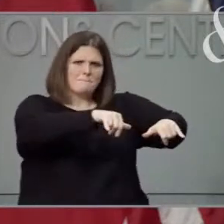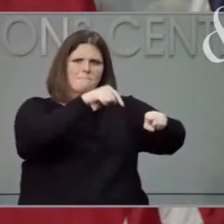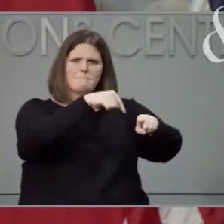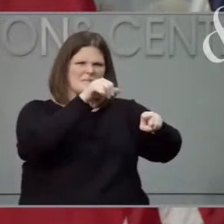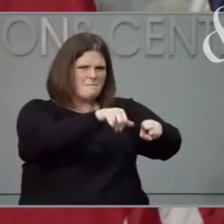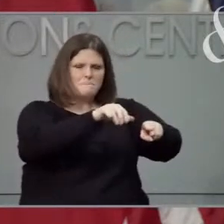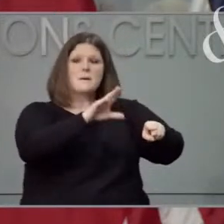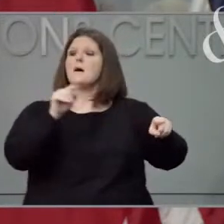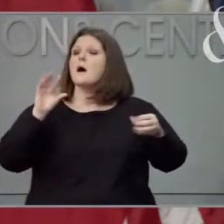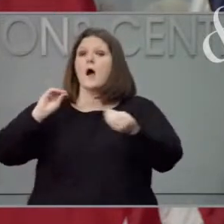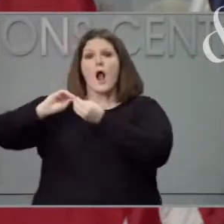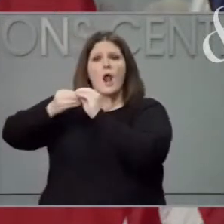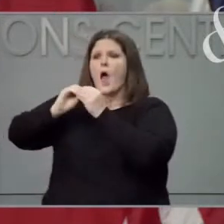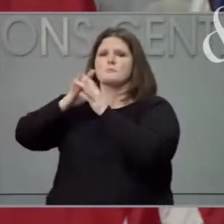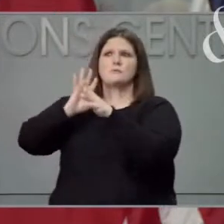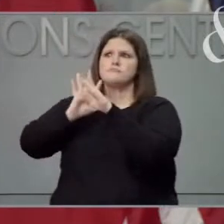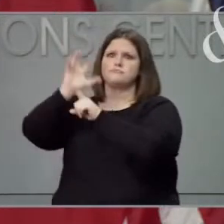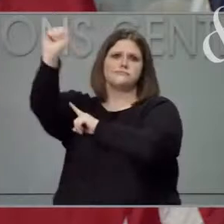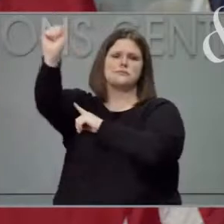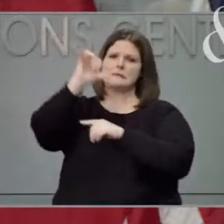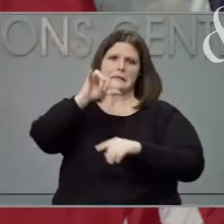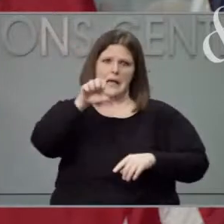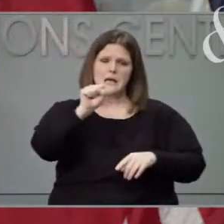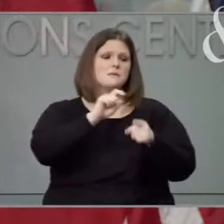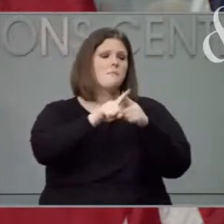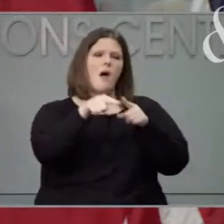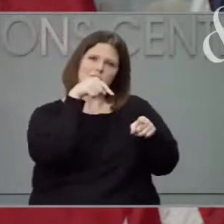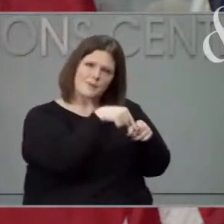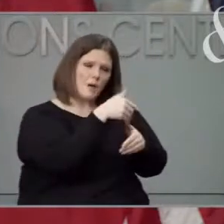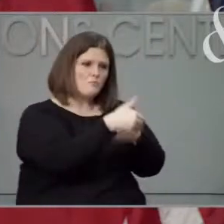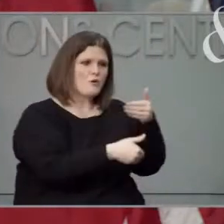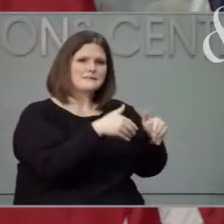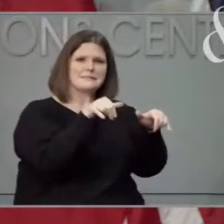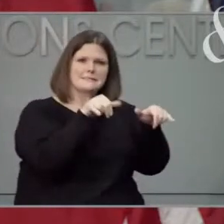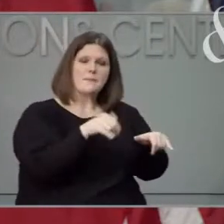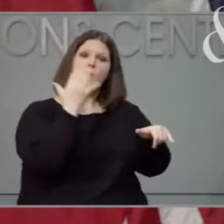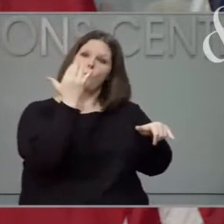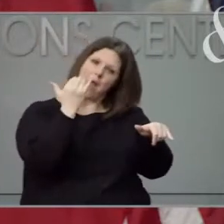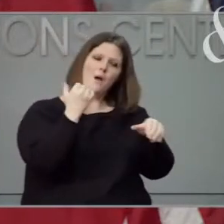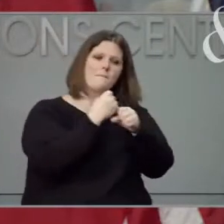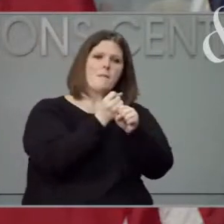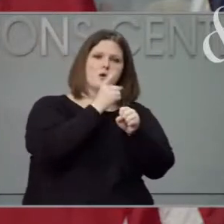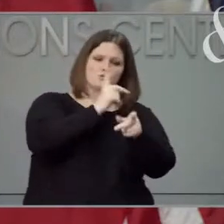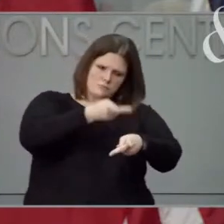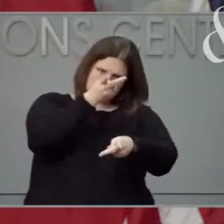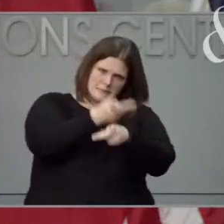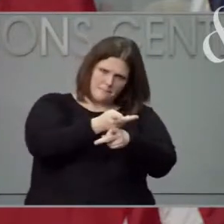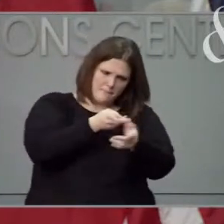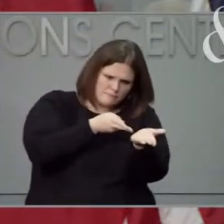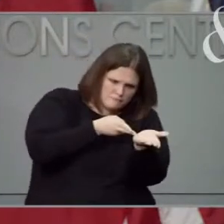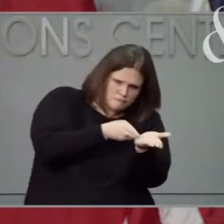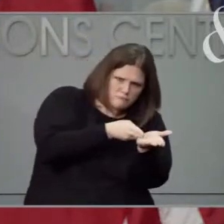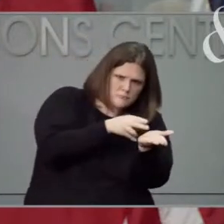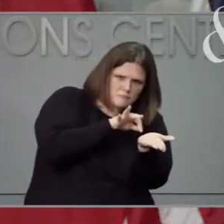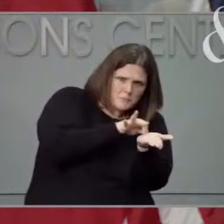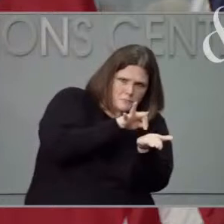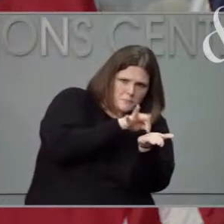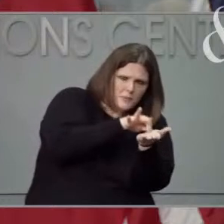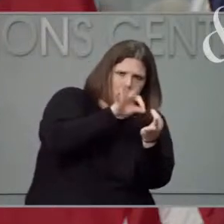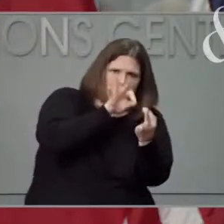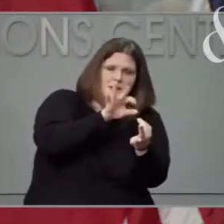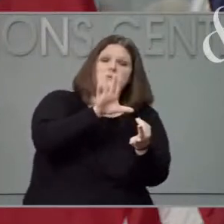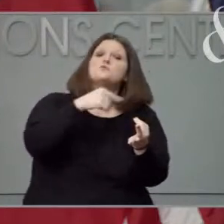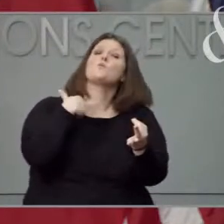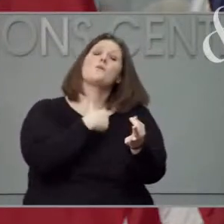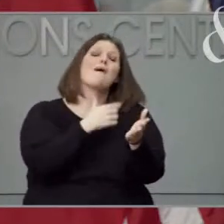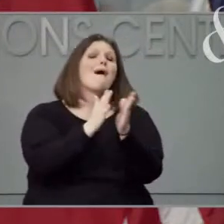in order to ensure the security and the integrity of North Carolina elections. And so what we ask at this point in time is to let